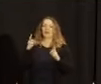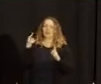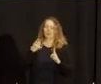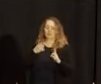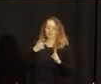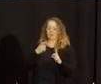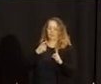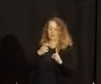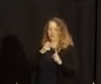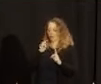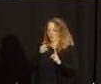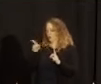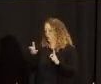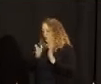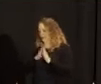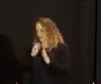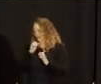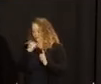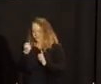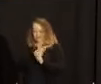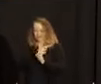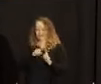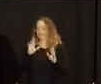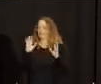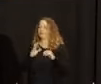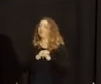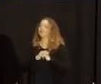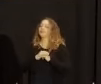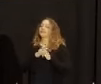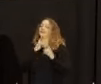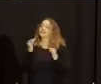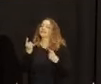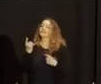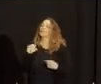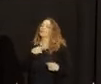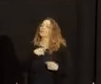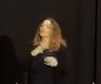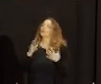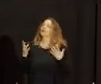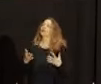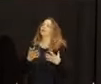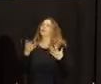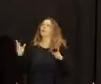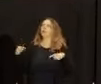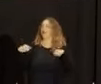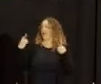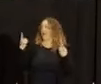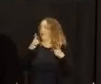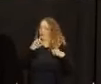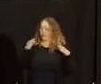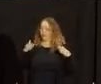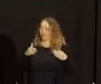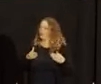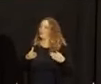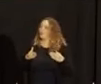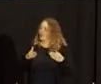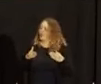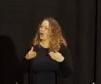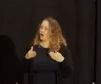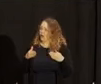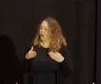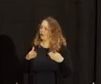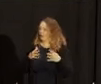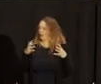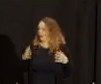you asked, and it's definitely something that we have been focused on quite a